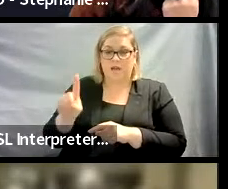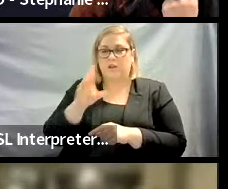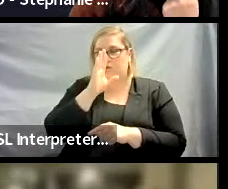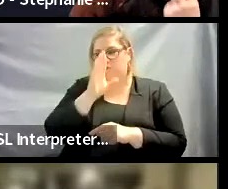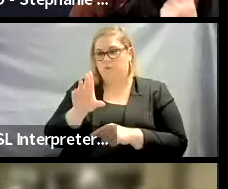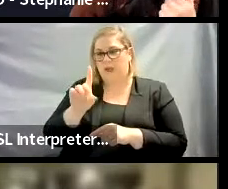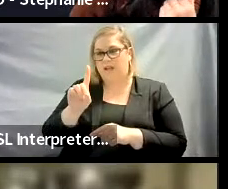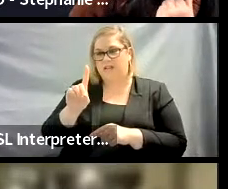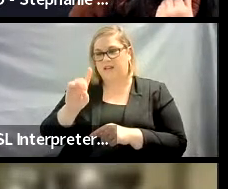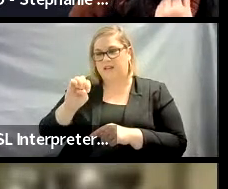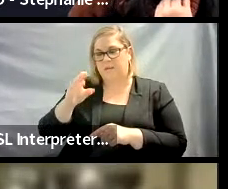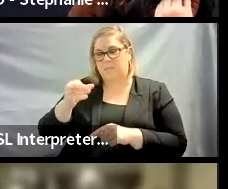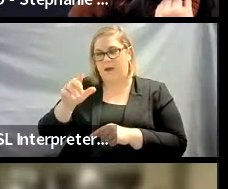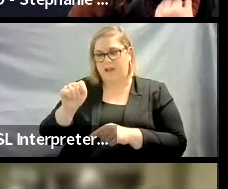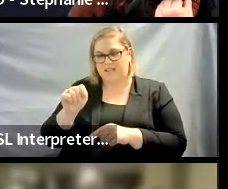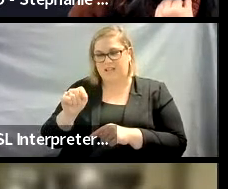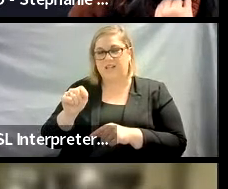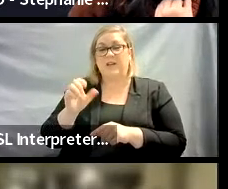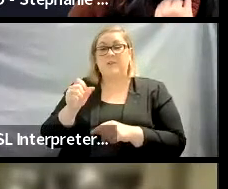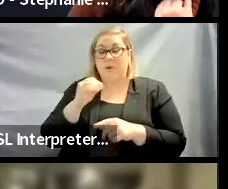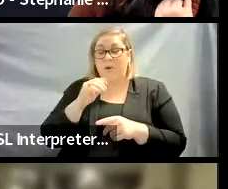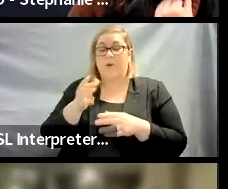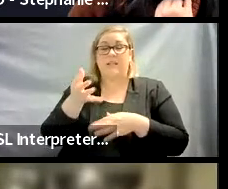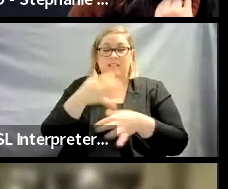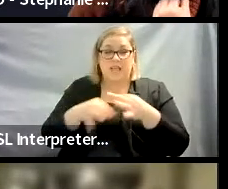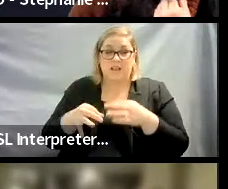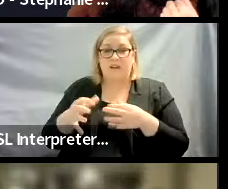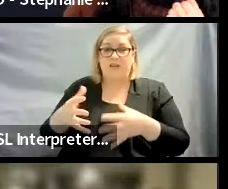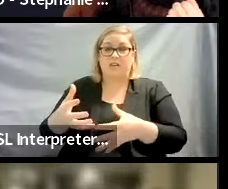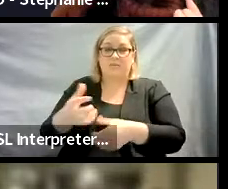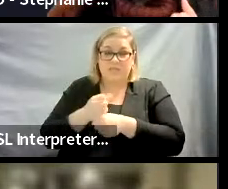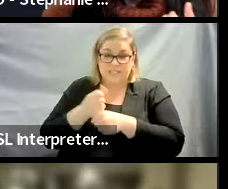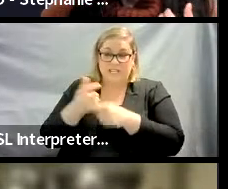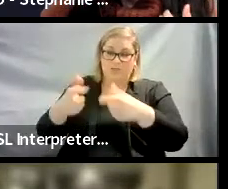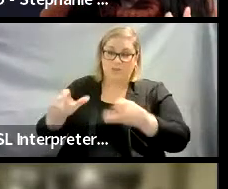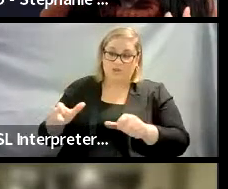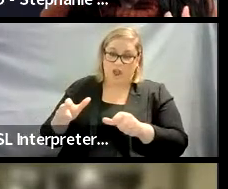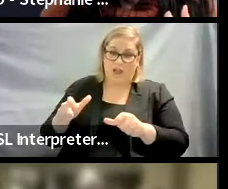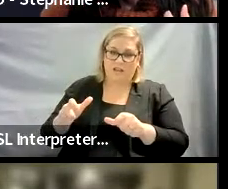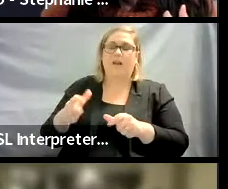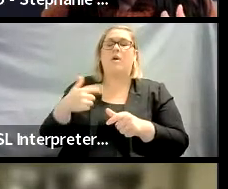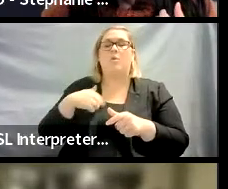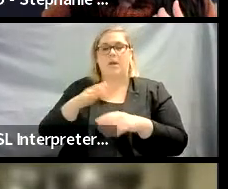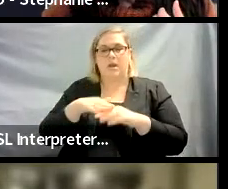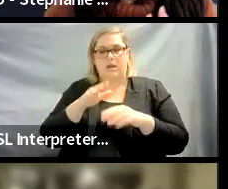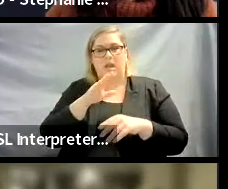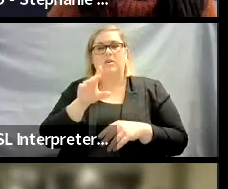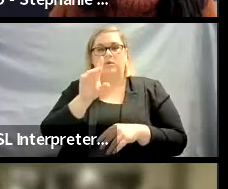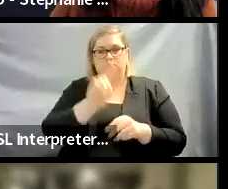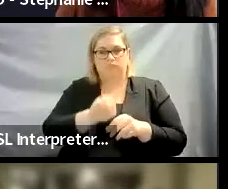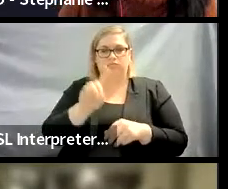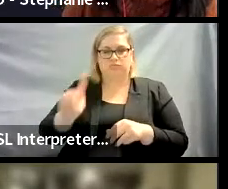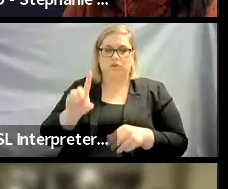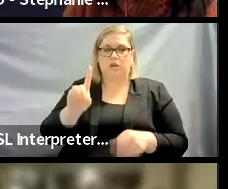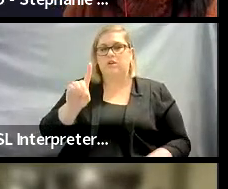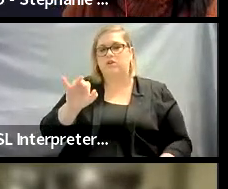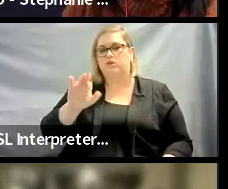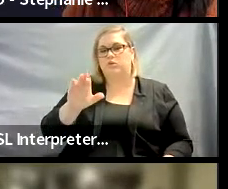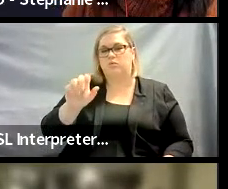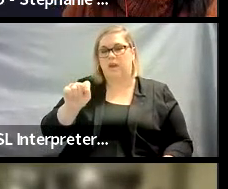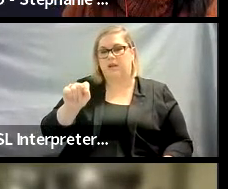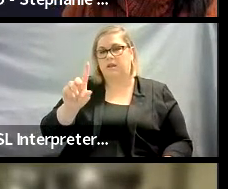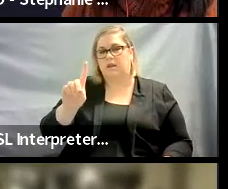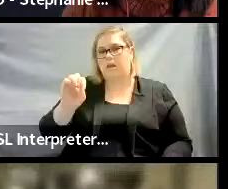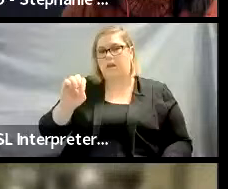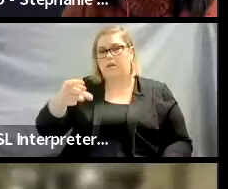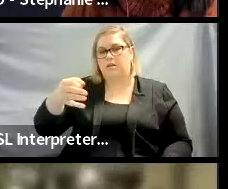the stipend program. So instead of having a snail mail hard copy check, we can also offer direct deposit to you. So